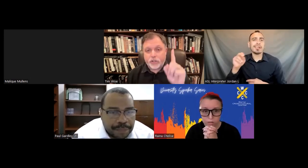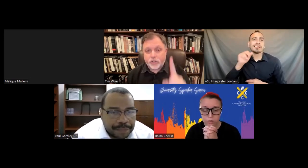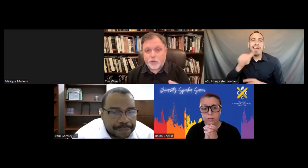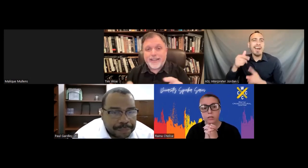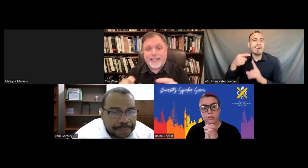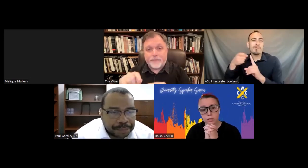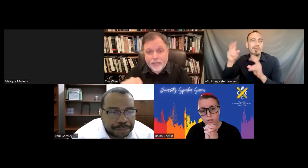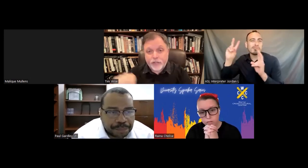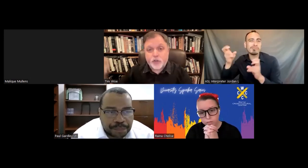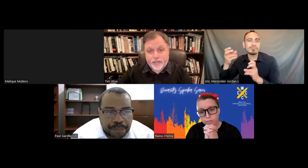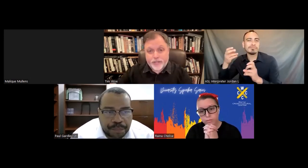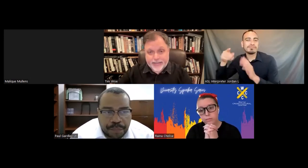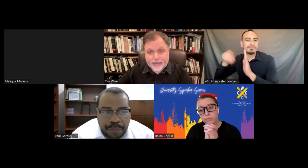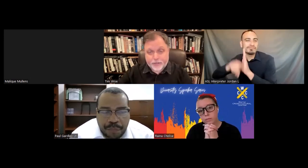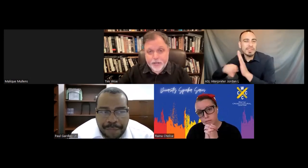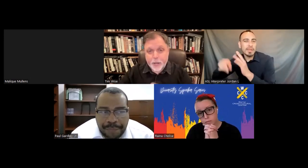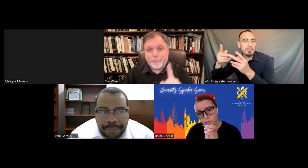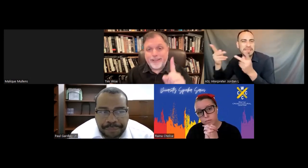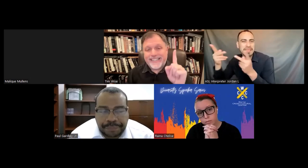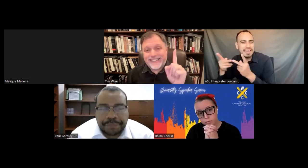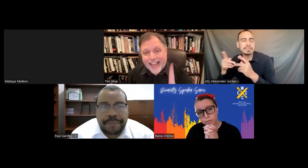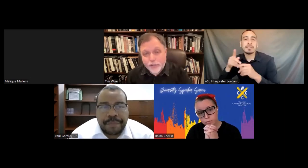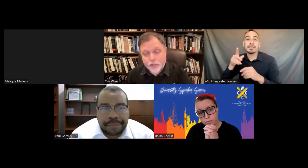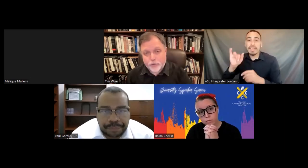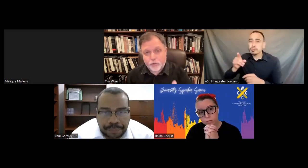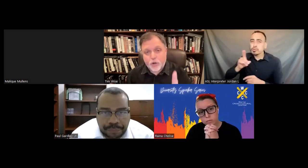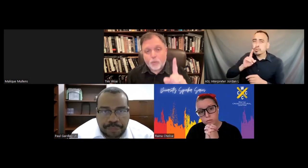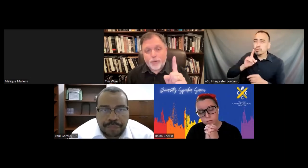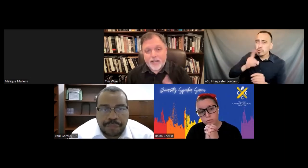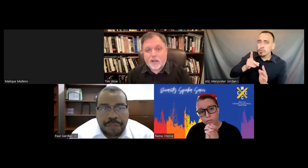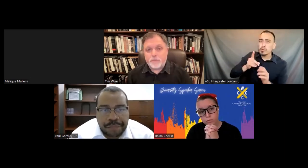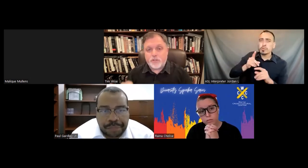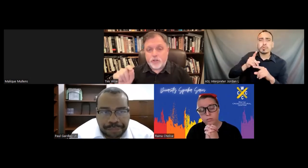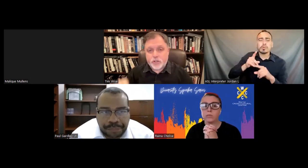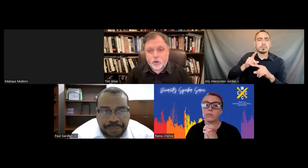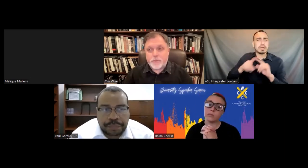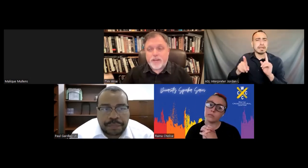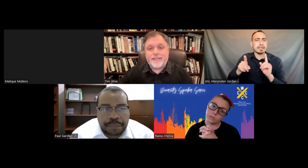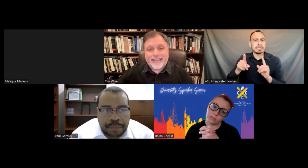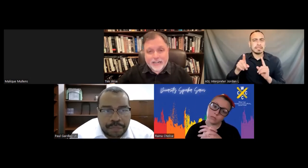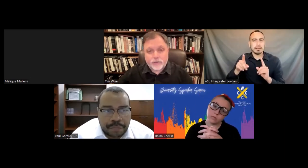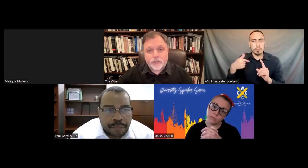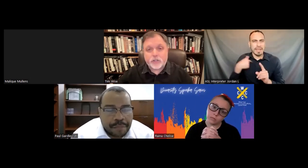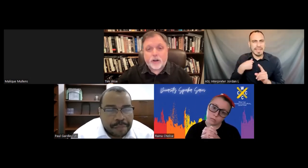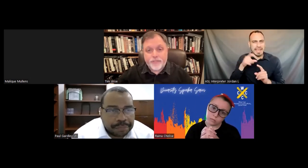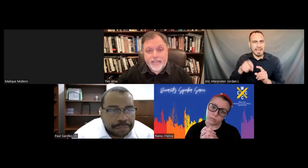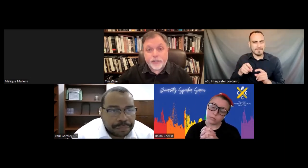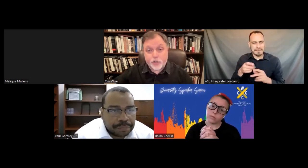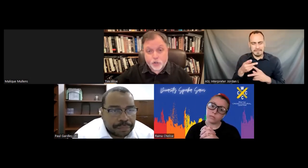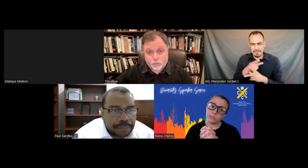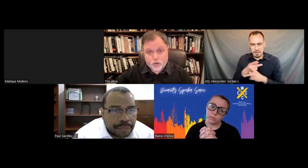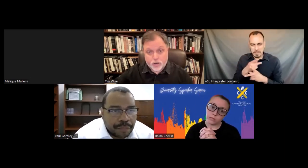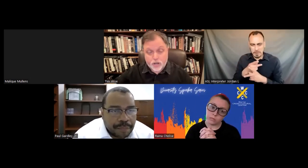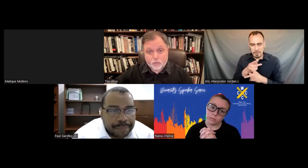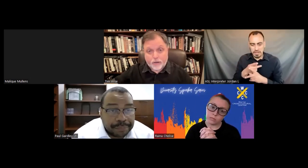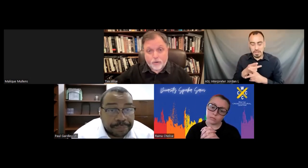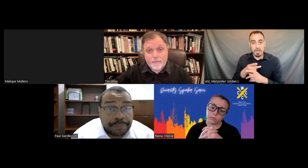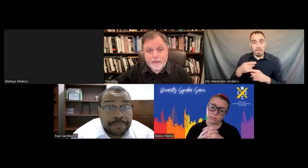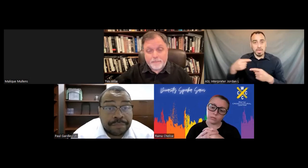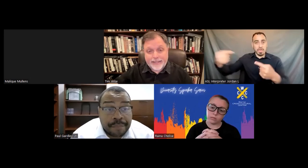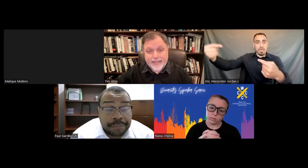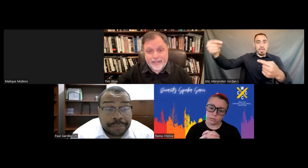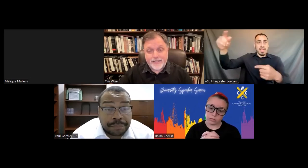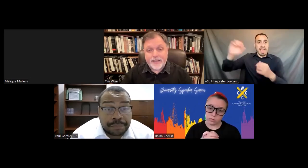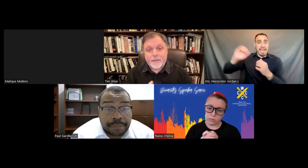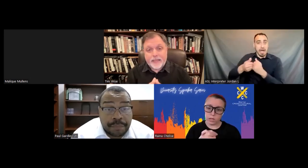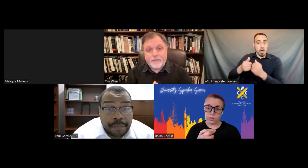to determining if injury has happened, but it's not true when it comes to determining the character of the injurer, right? What I mean